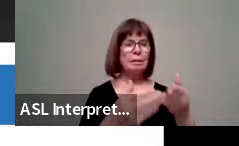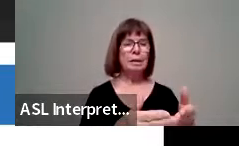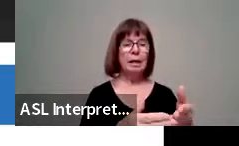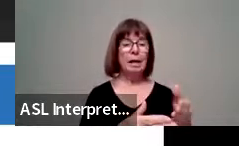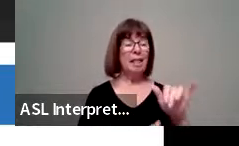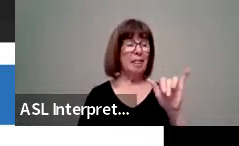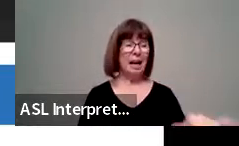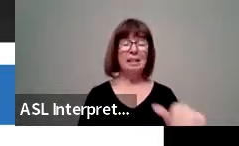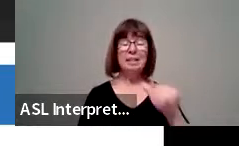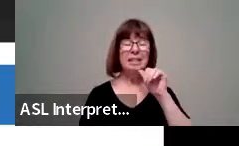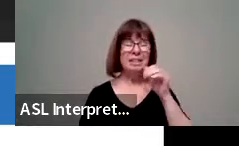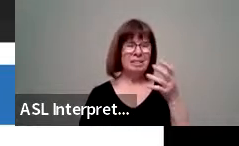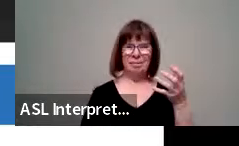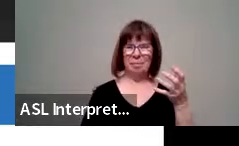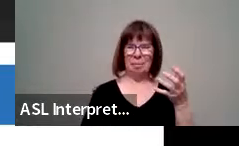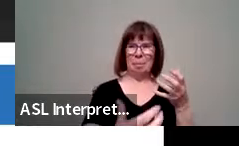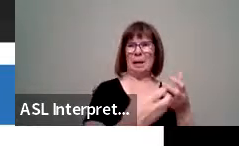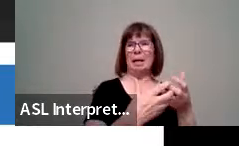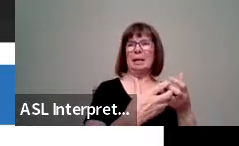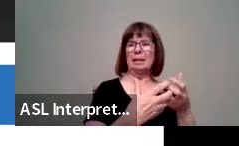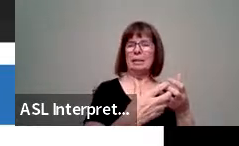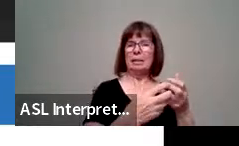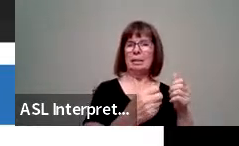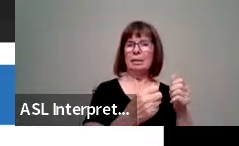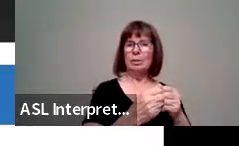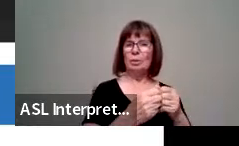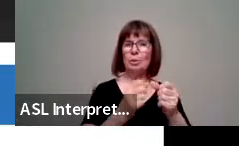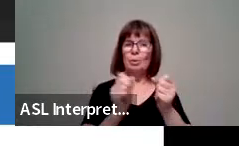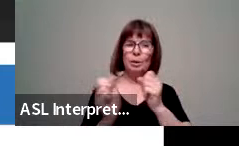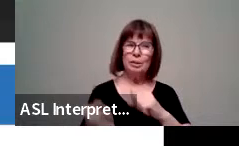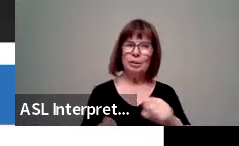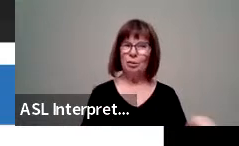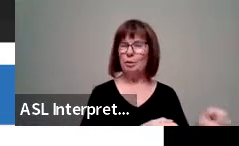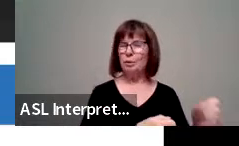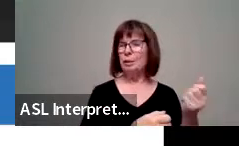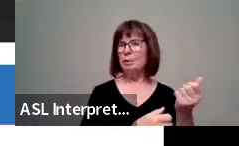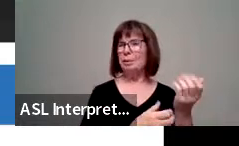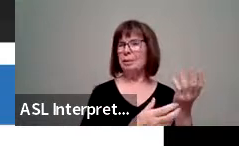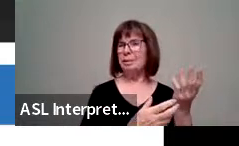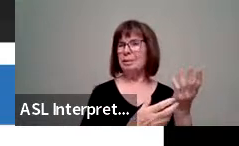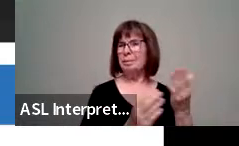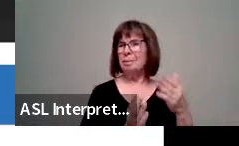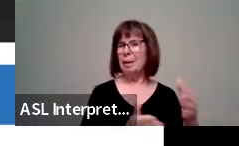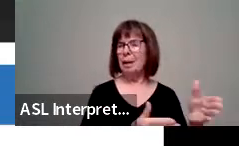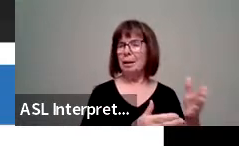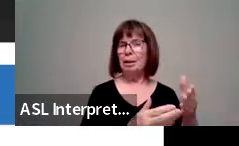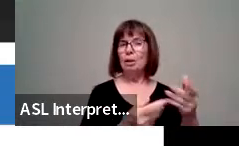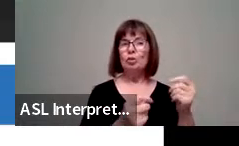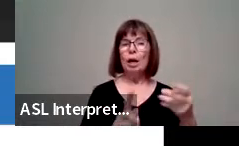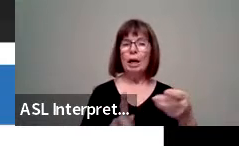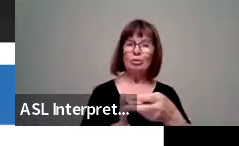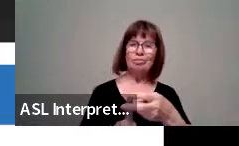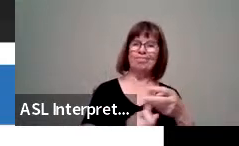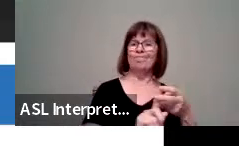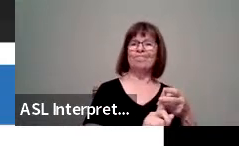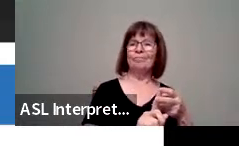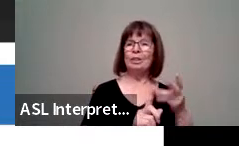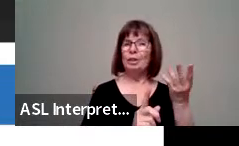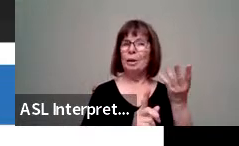doesn't really jibe with, in the strategic refresh, trying to hook people